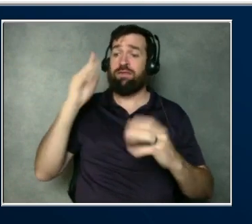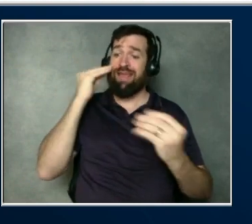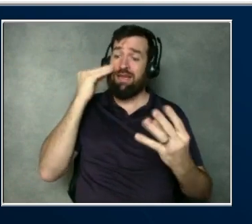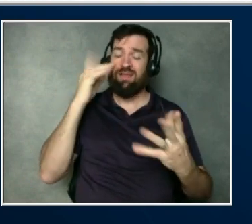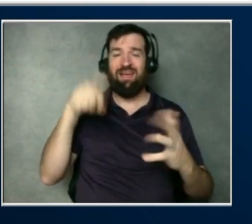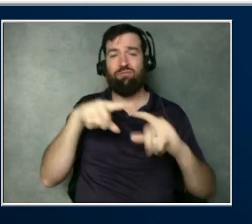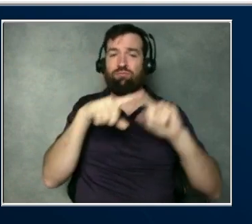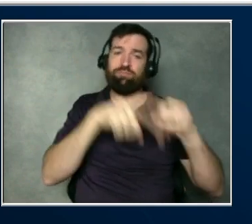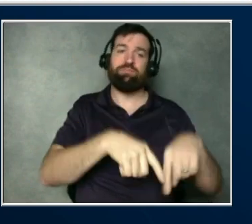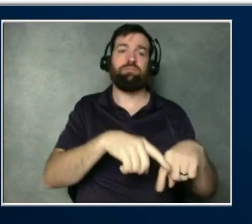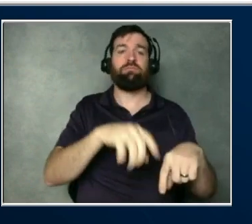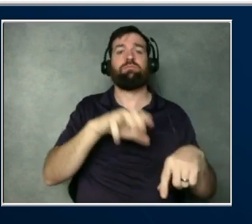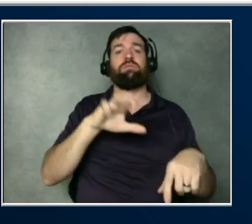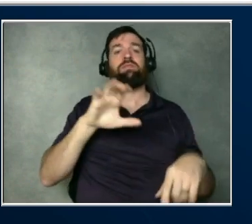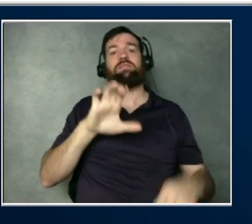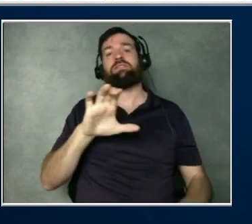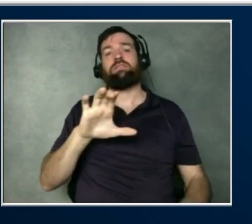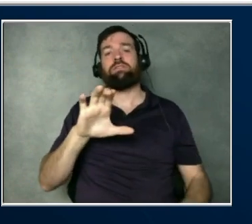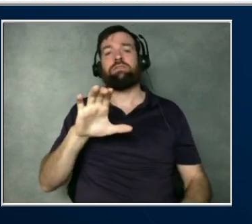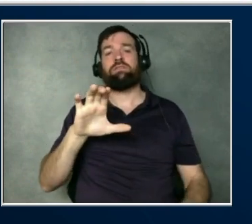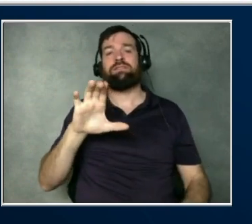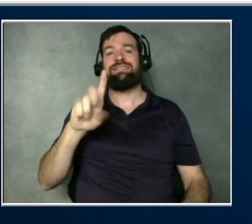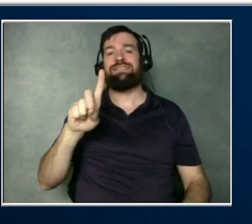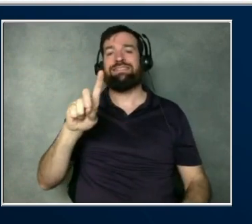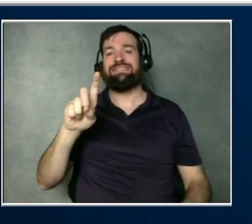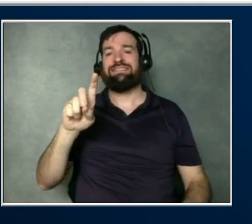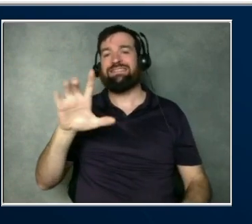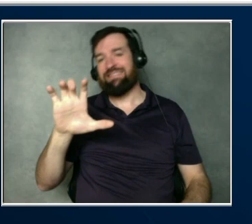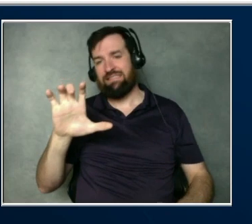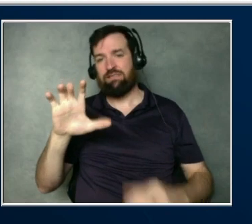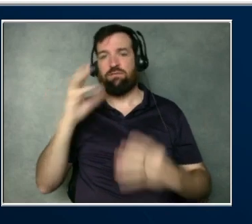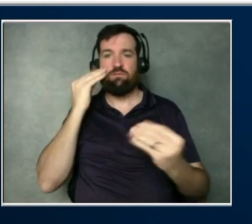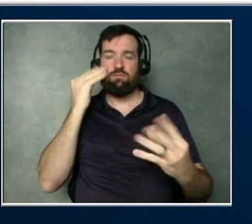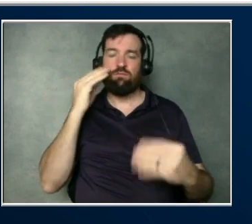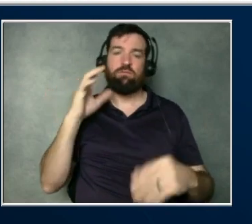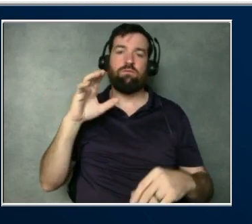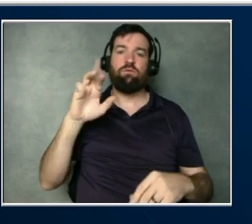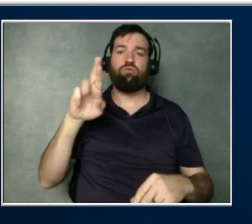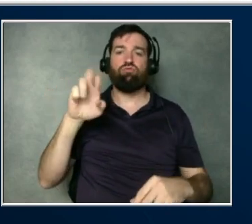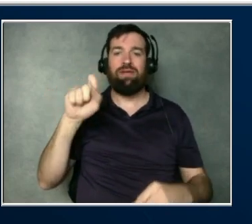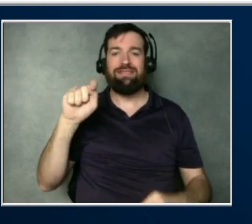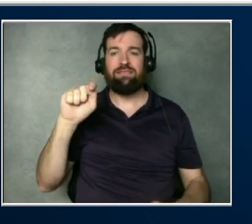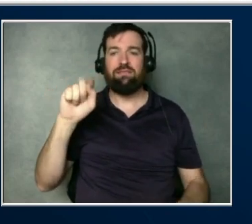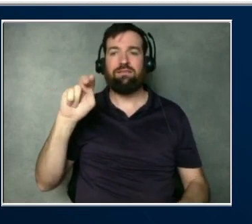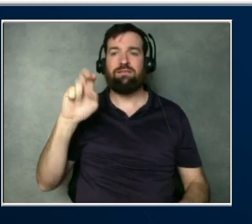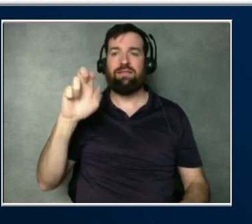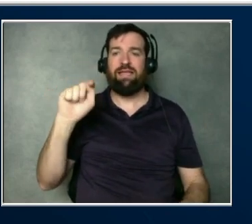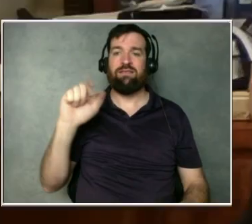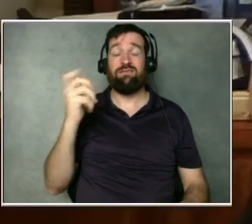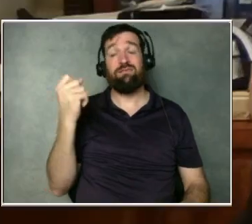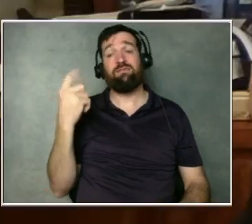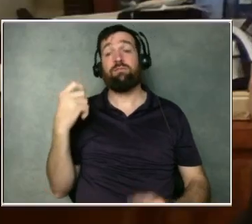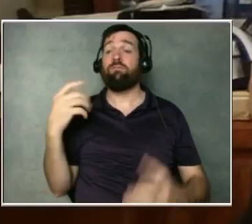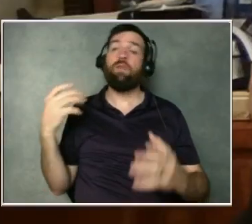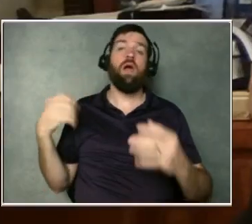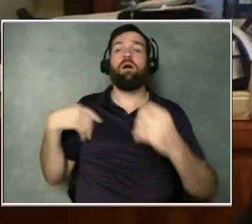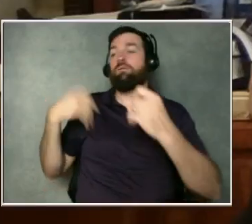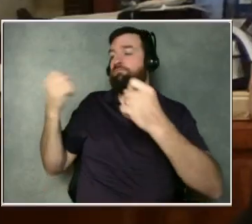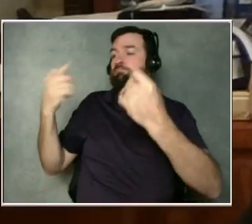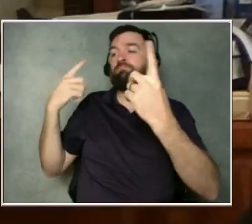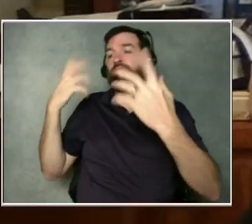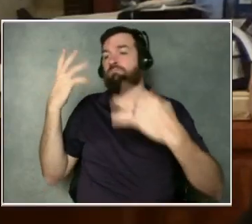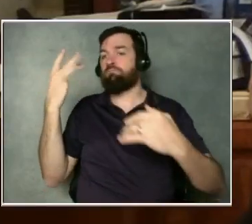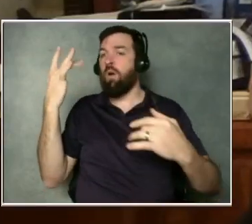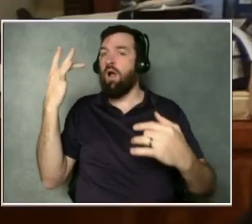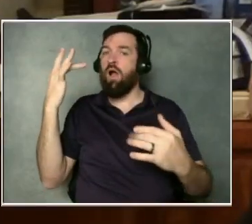system, RespNet. How hard does that make it to track COVID? Talk to us a little bit about that. Yeah, that you know, I understand why